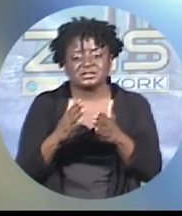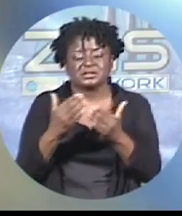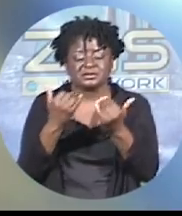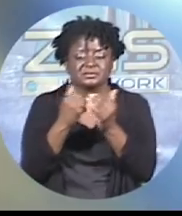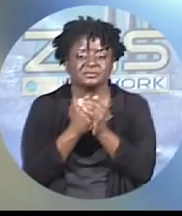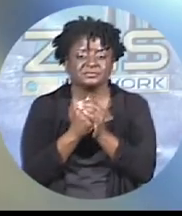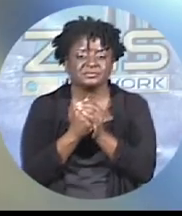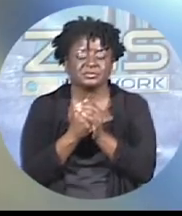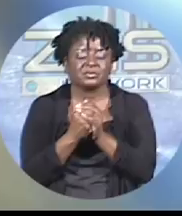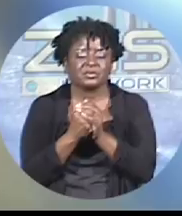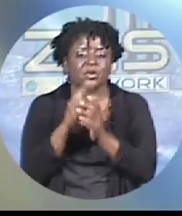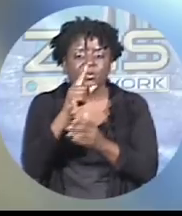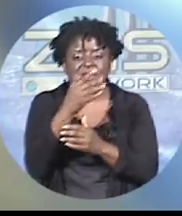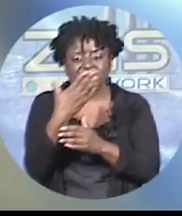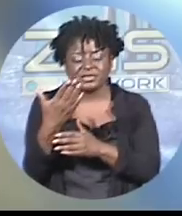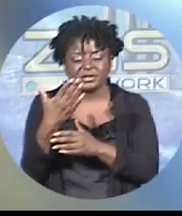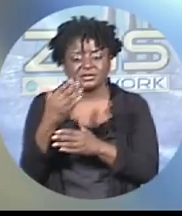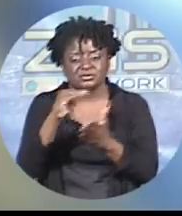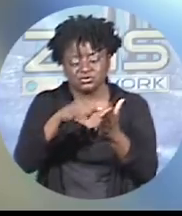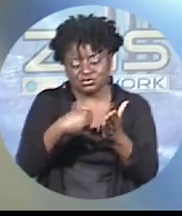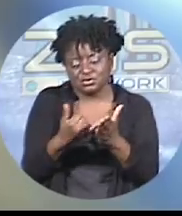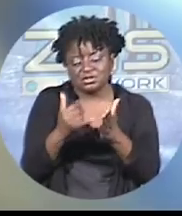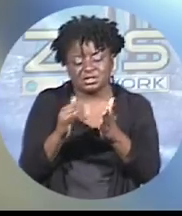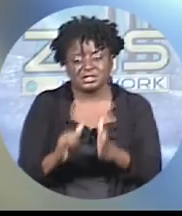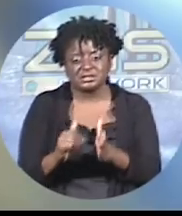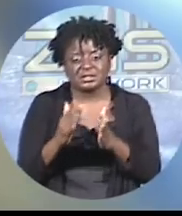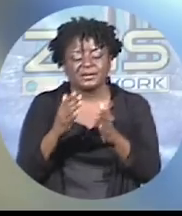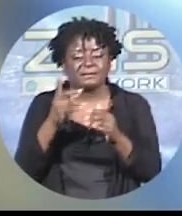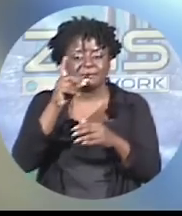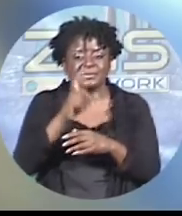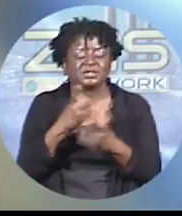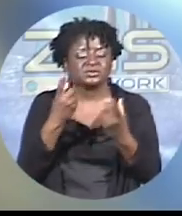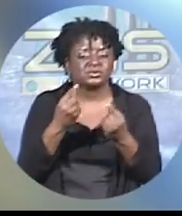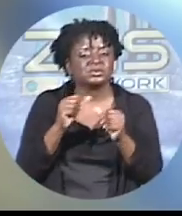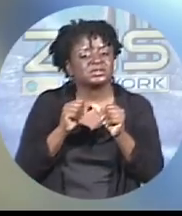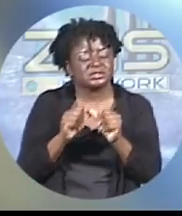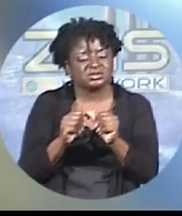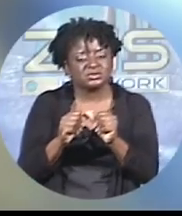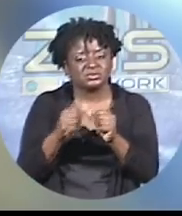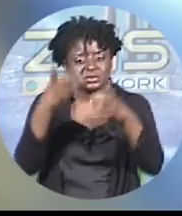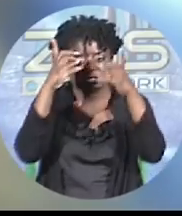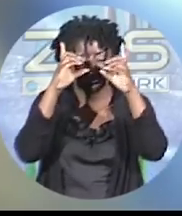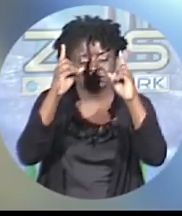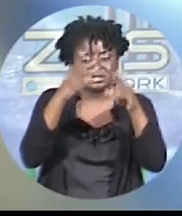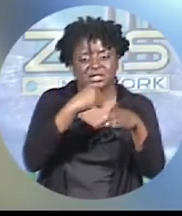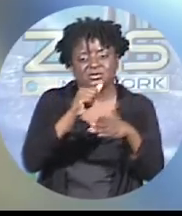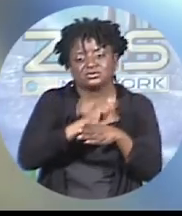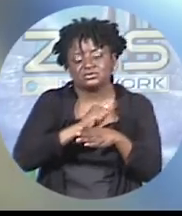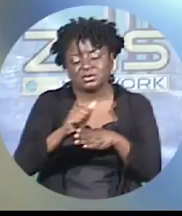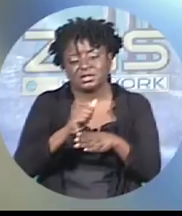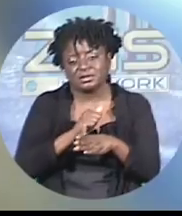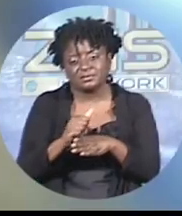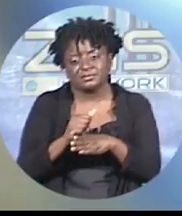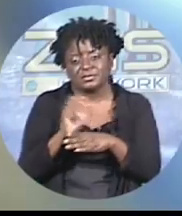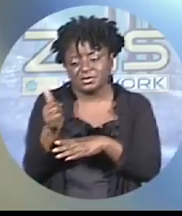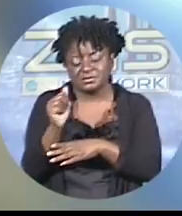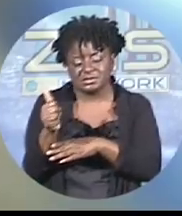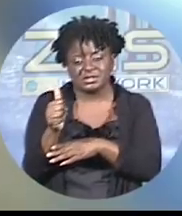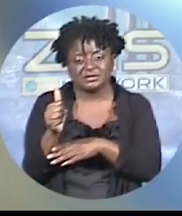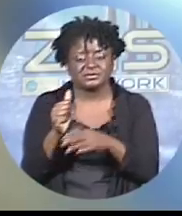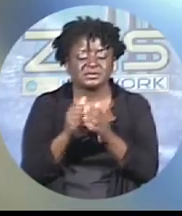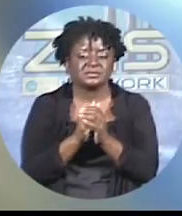things that journalists must do, continue to educate and train